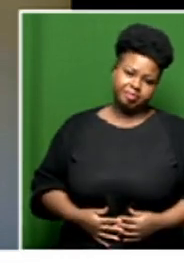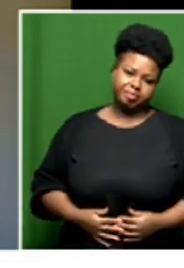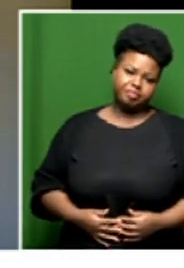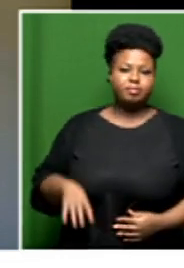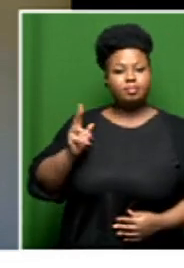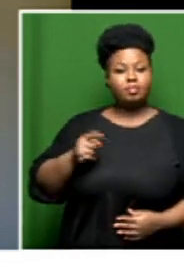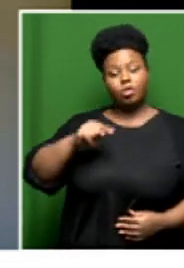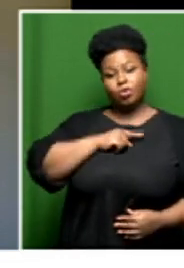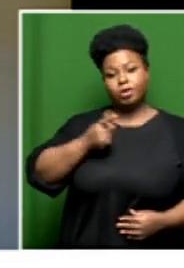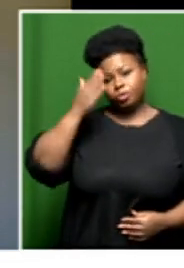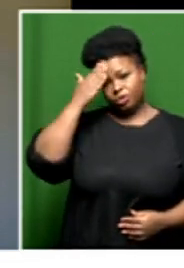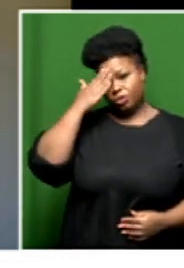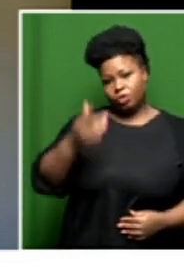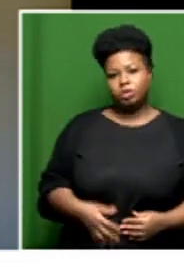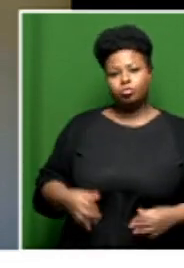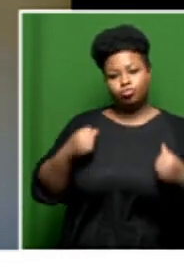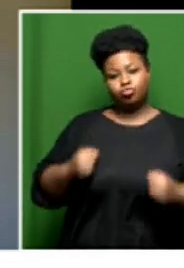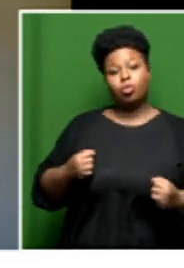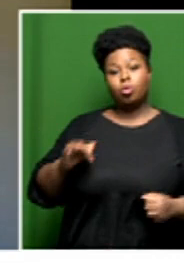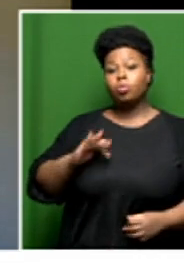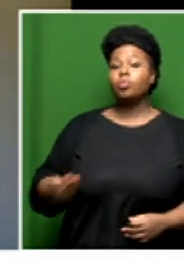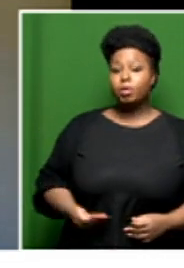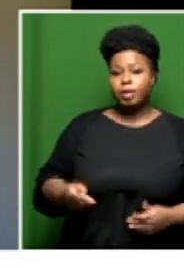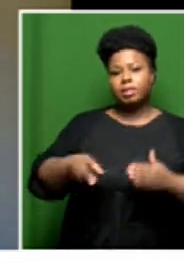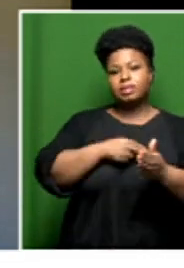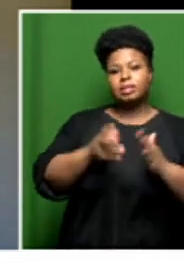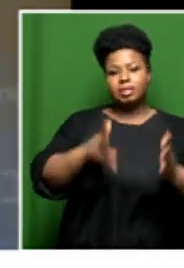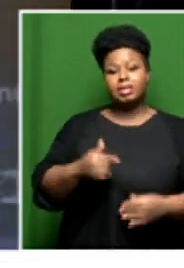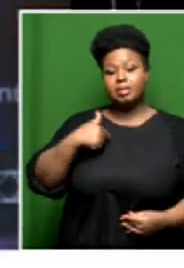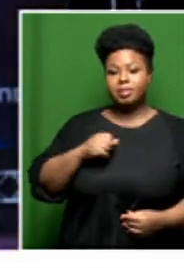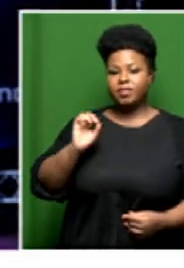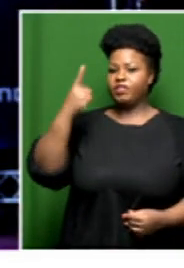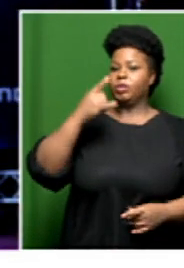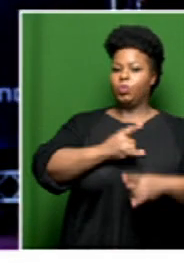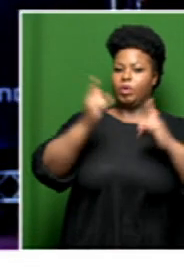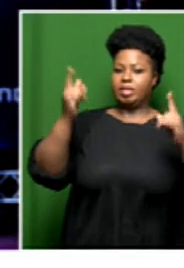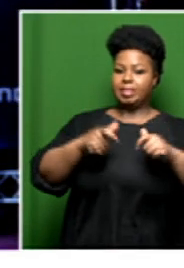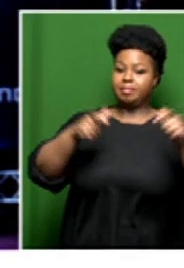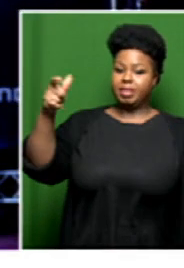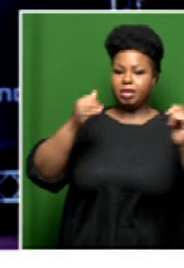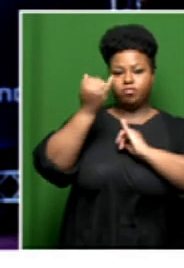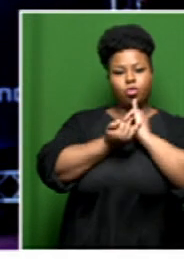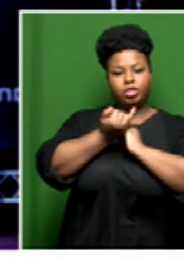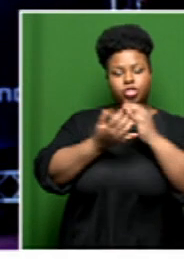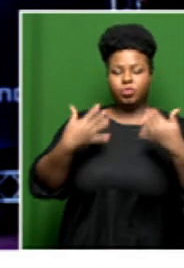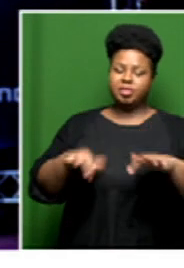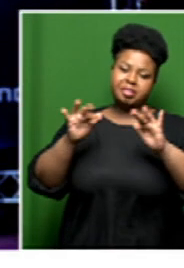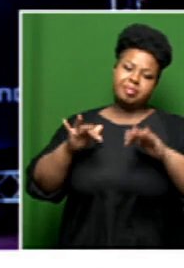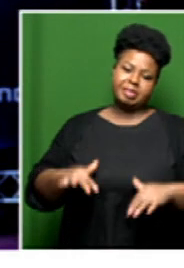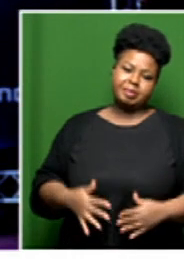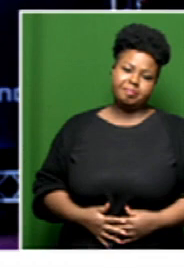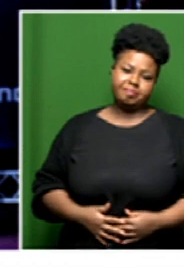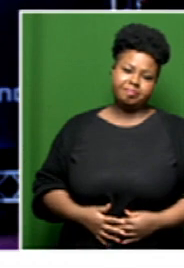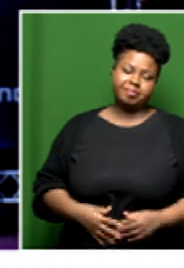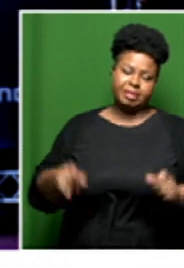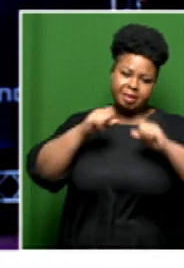And also because we know that we have a lot of strong female dancers. Mm. And me being the first to win such a big competition, it's such a blessing. So yeah,